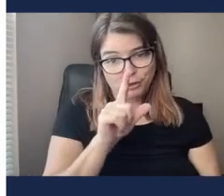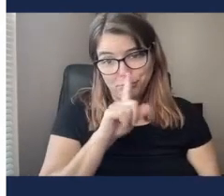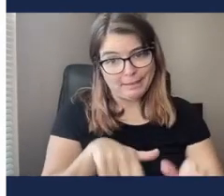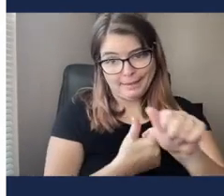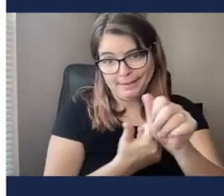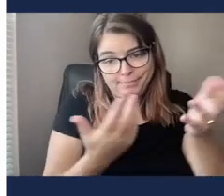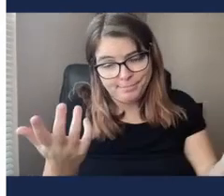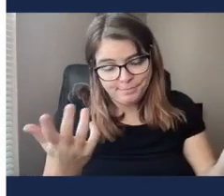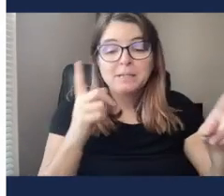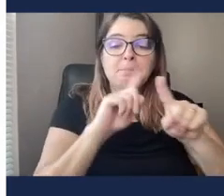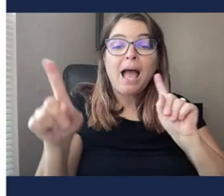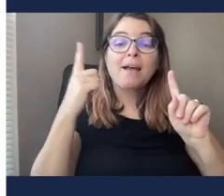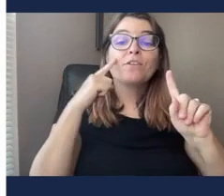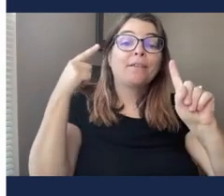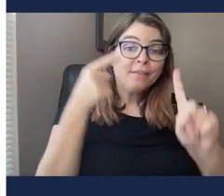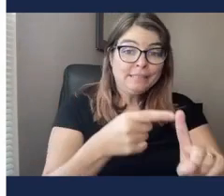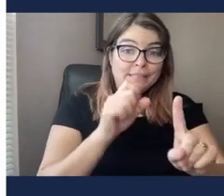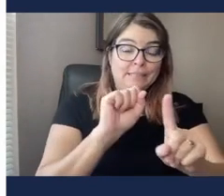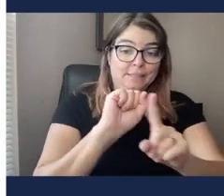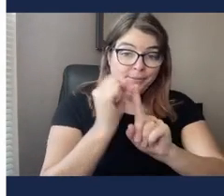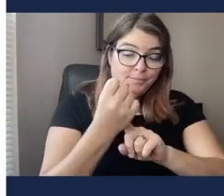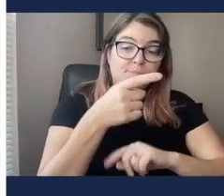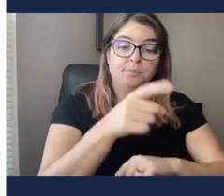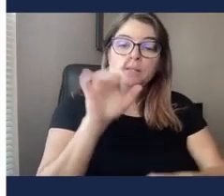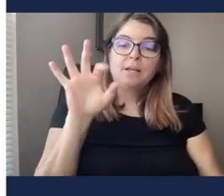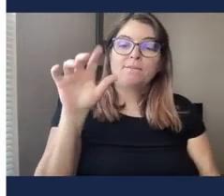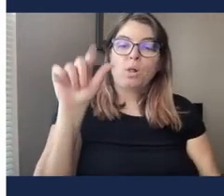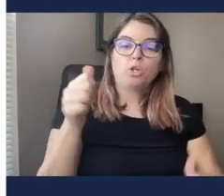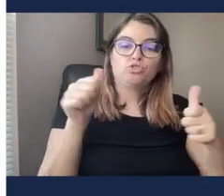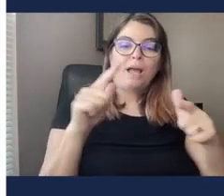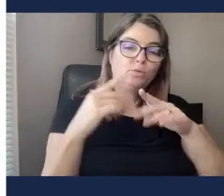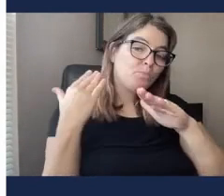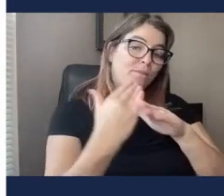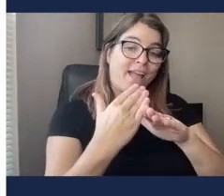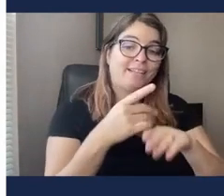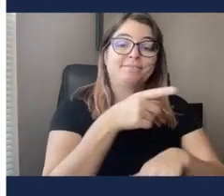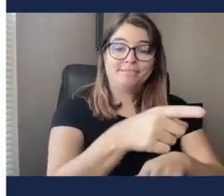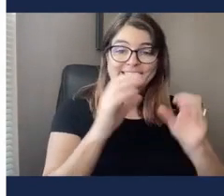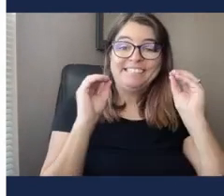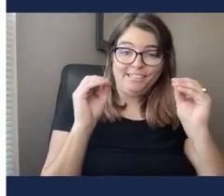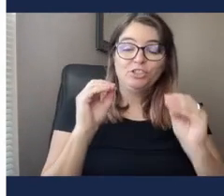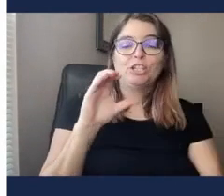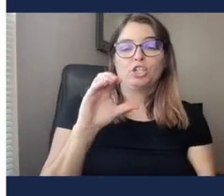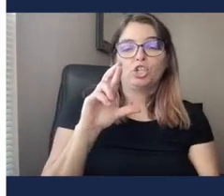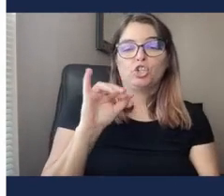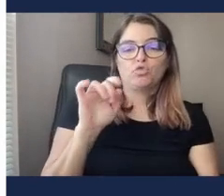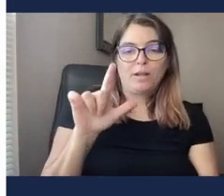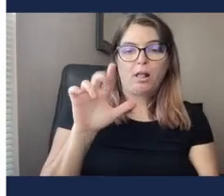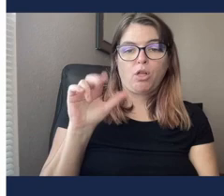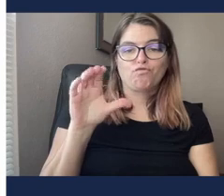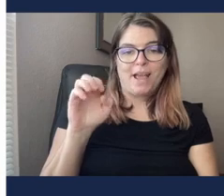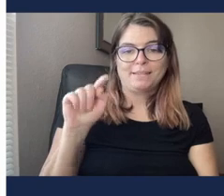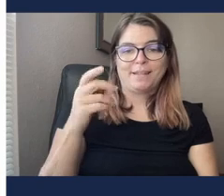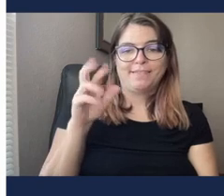theory. But in this case, what Florida is trying to prevent is the actual teaching of critical race theory in law schools. And